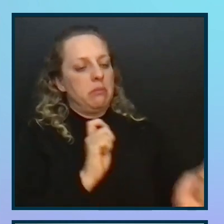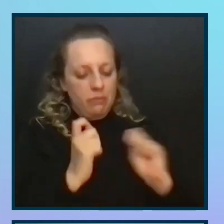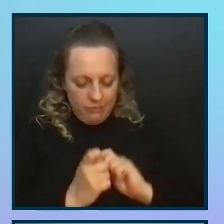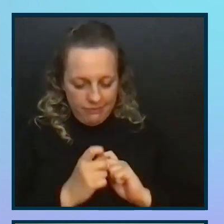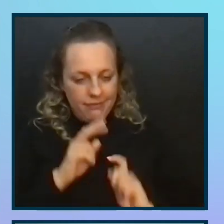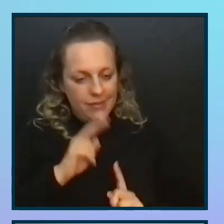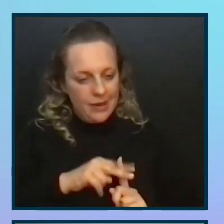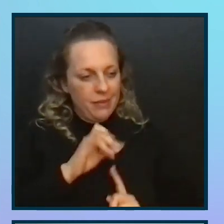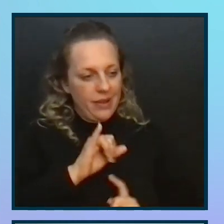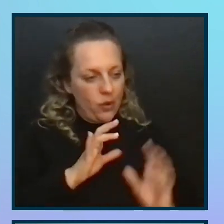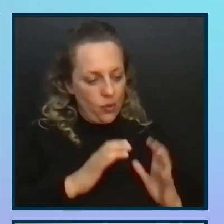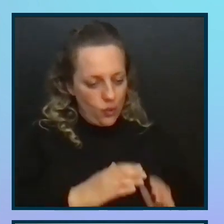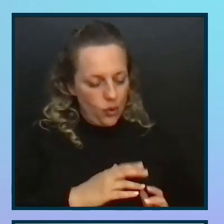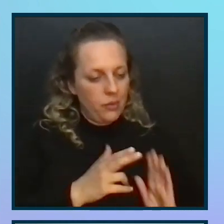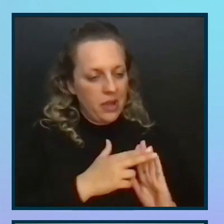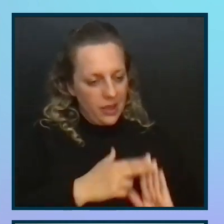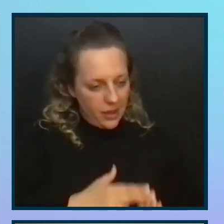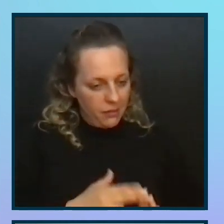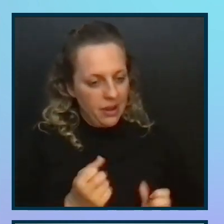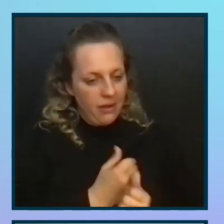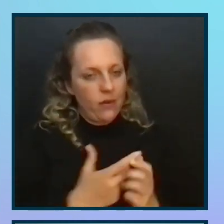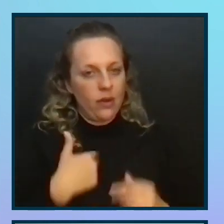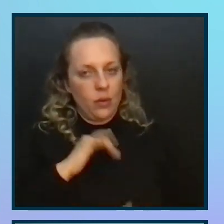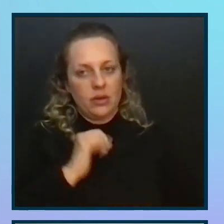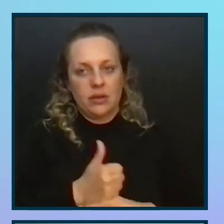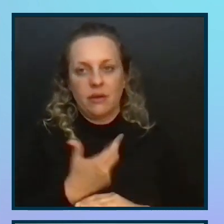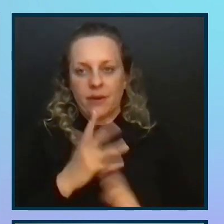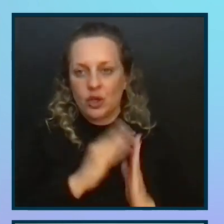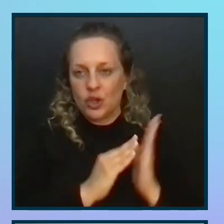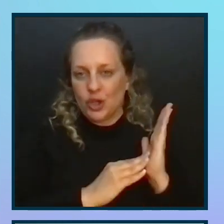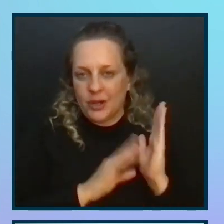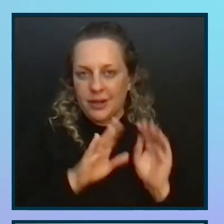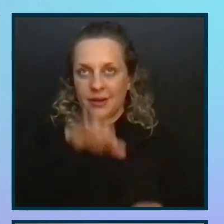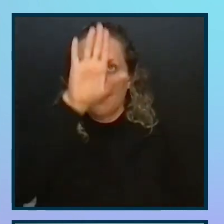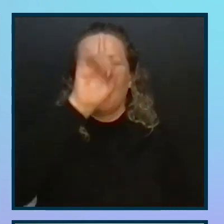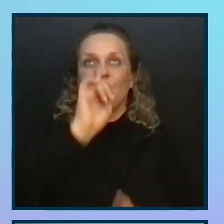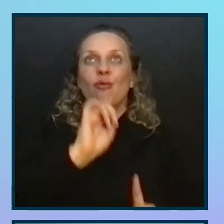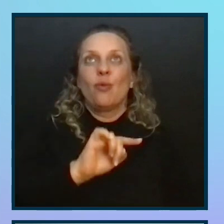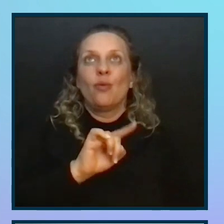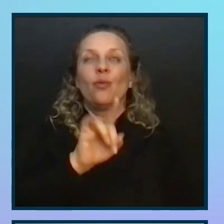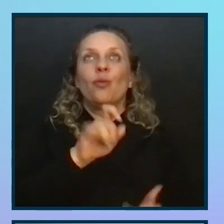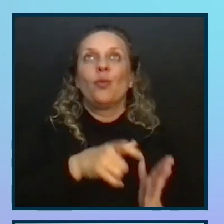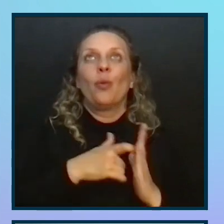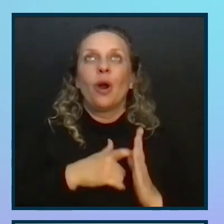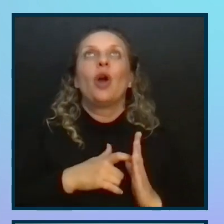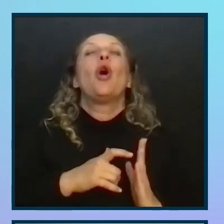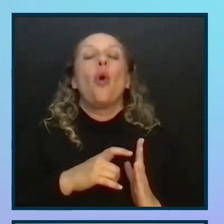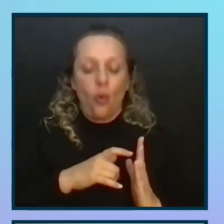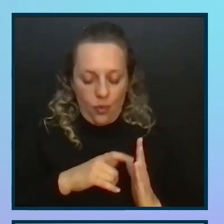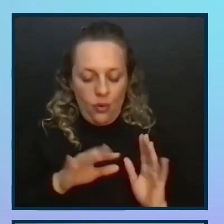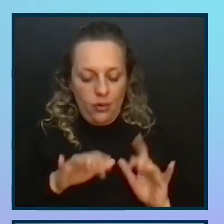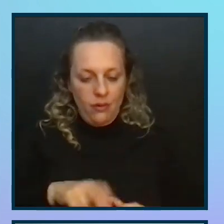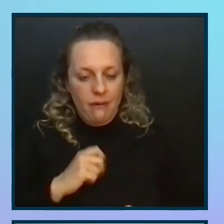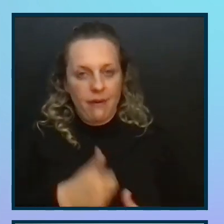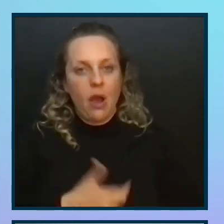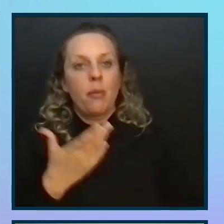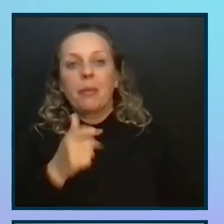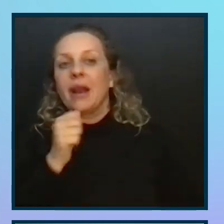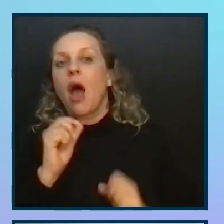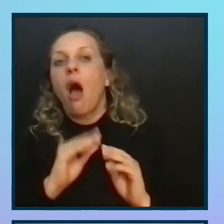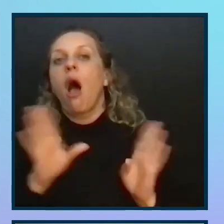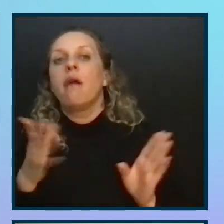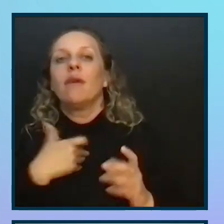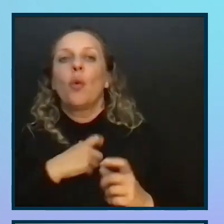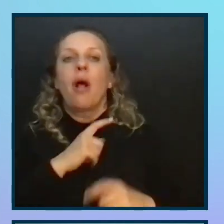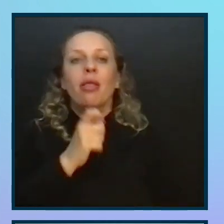role grouping and ARIA labeled by mechanism that we've documented above as a requirement. And then some things that might not be as obvious, like, hey, we have